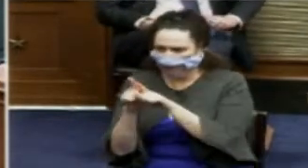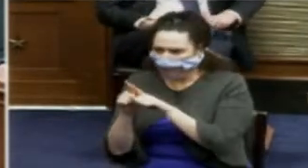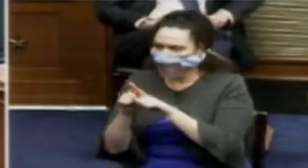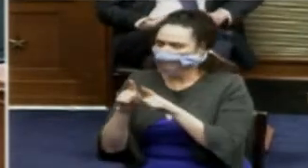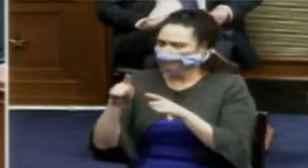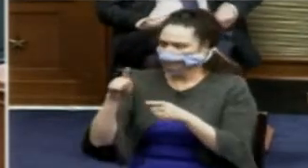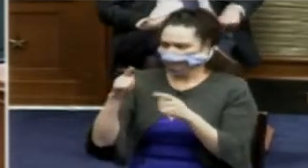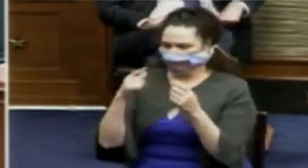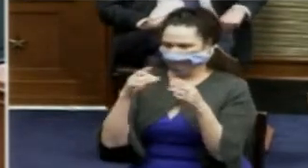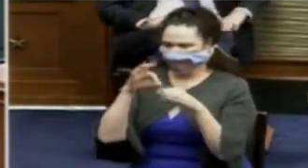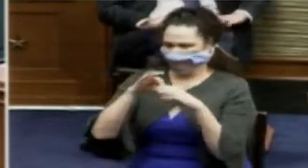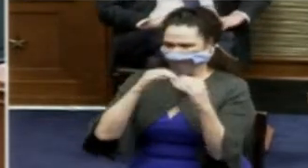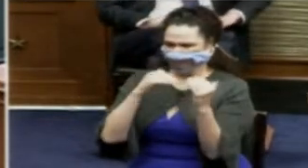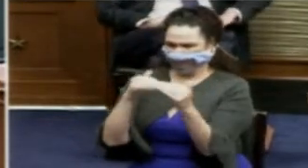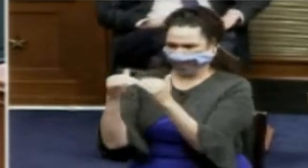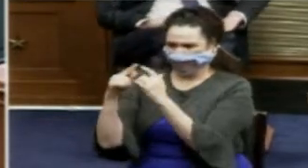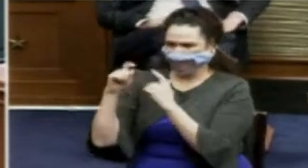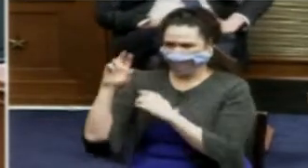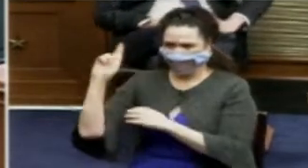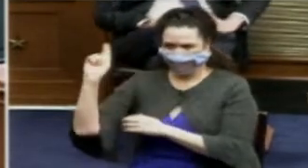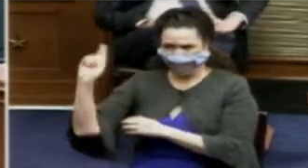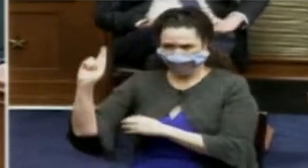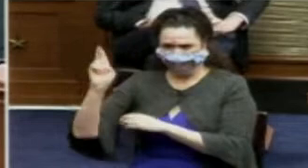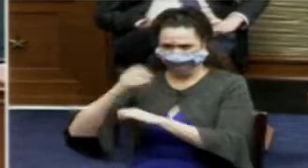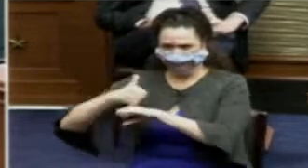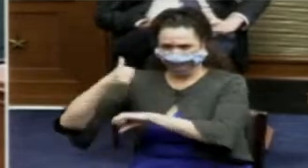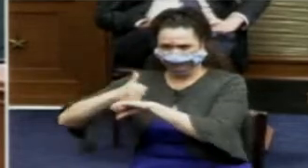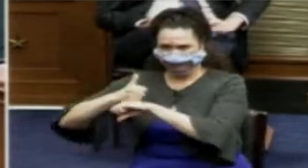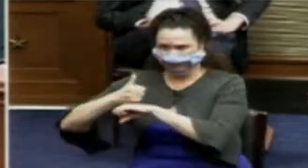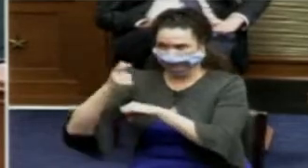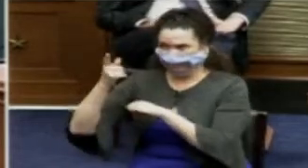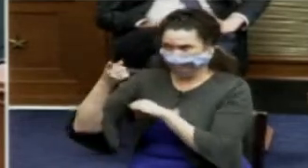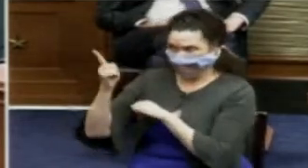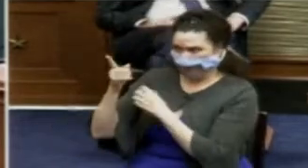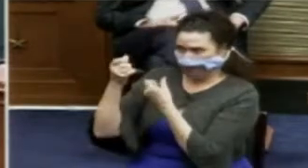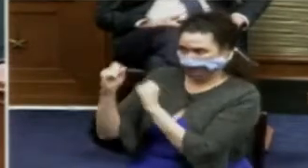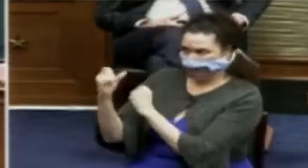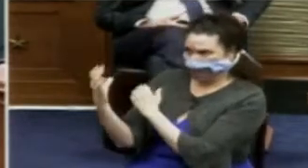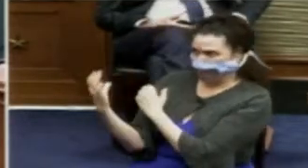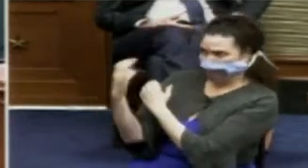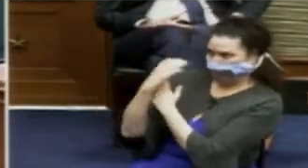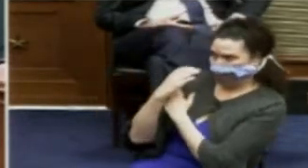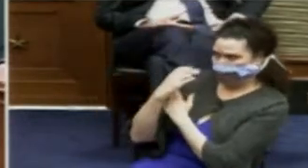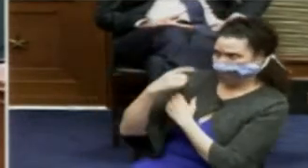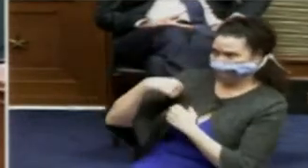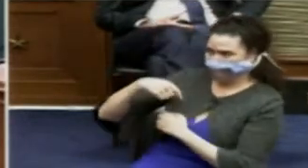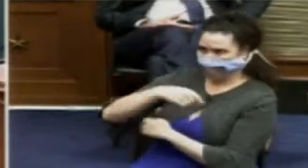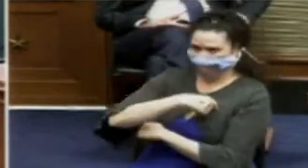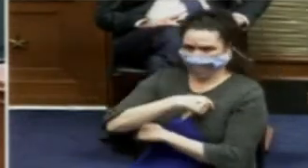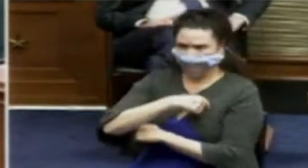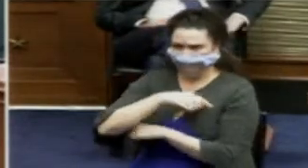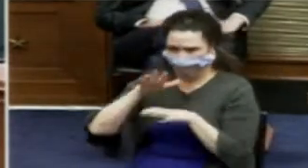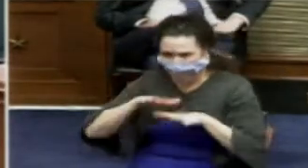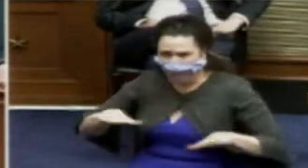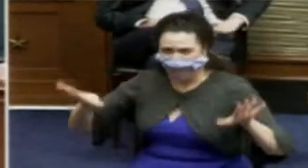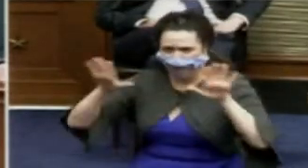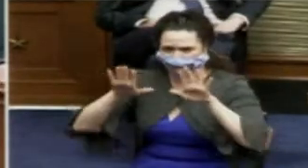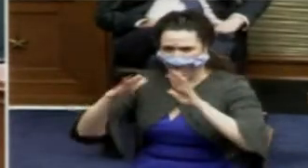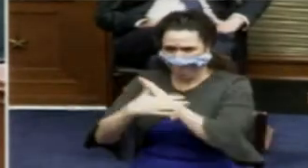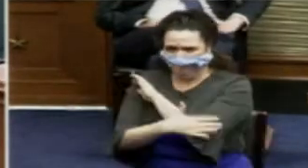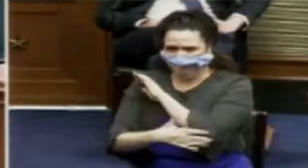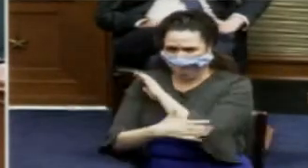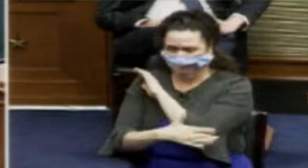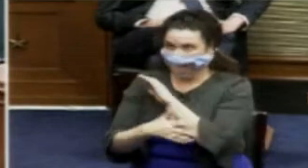restrictions Republican legislatures are trying to impose across the country, requires us